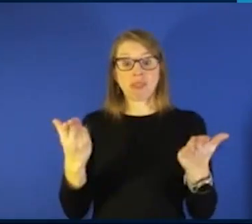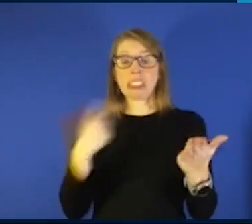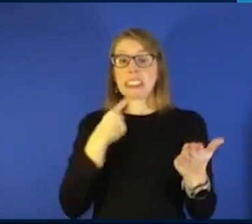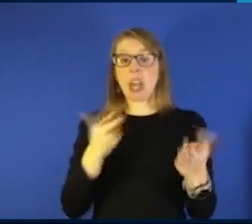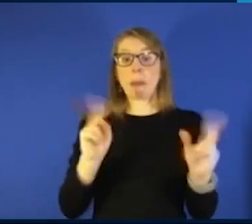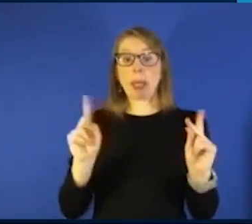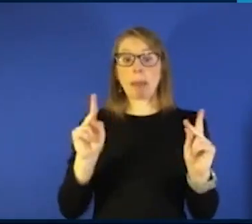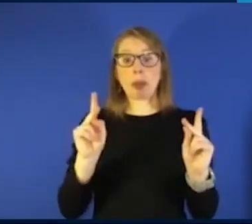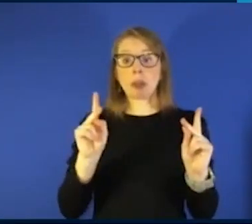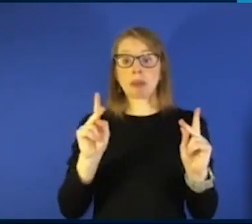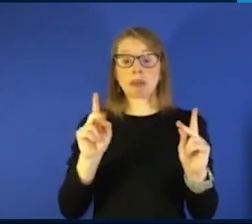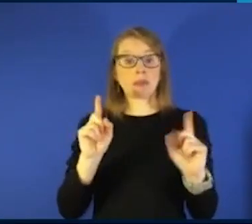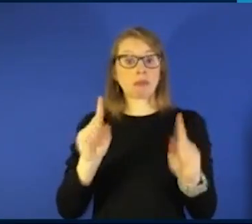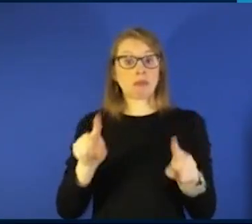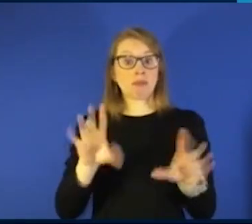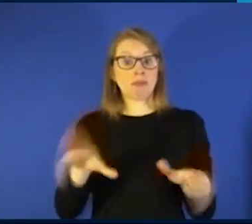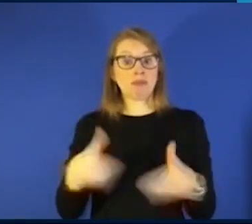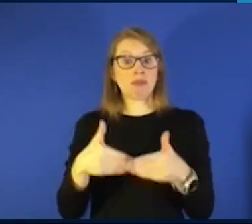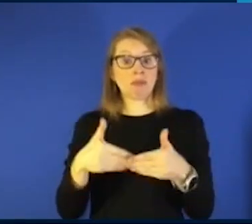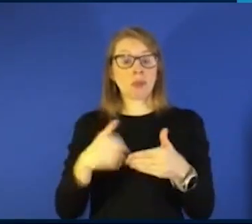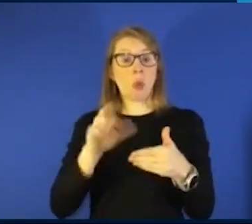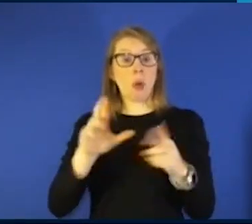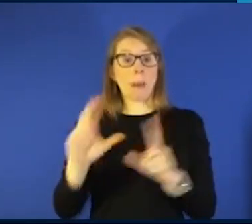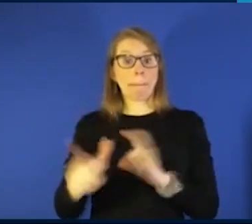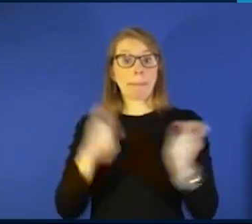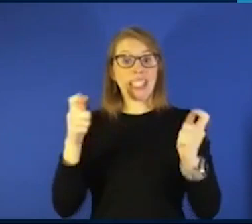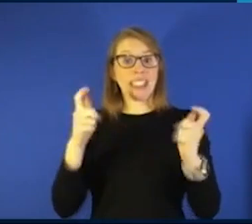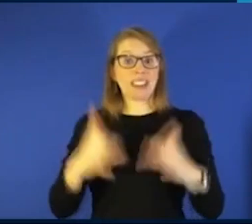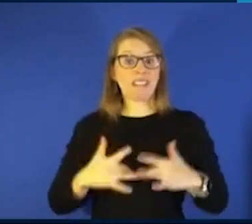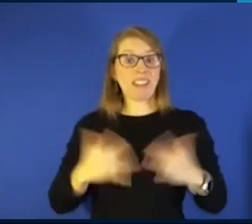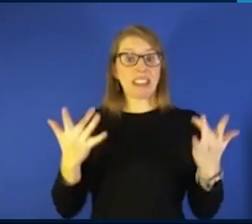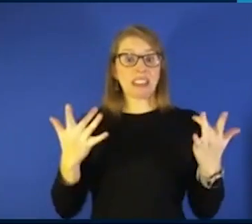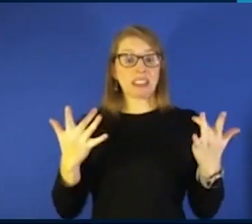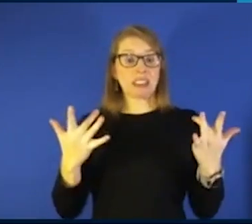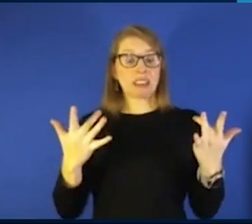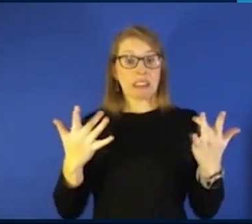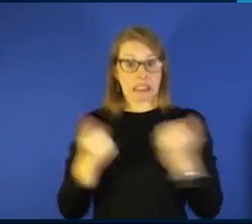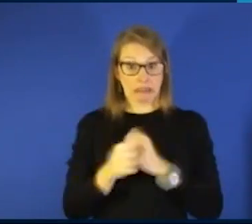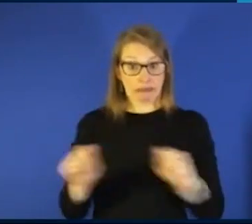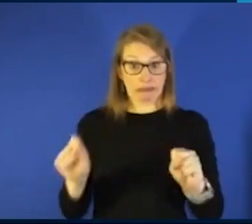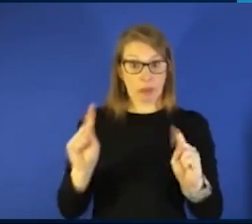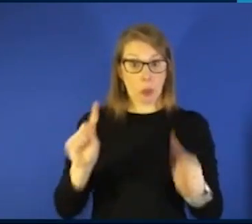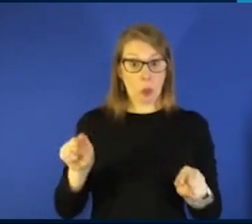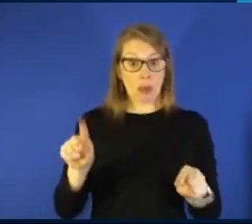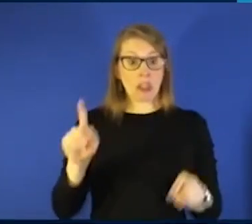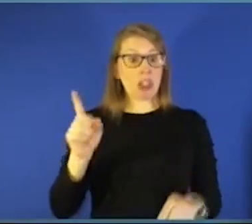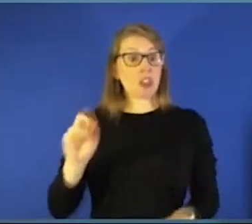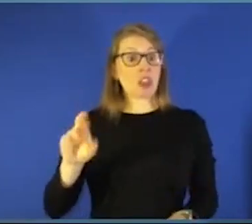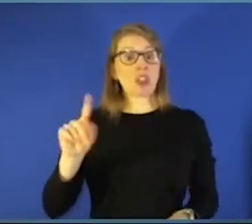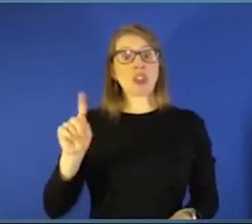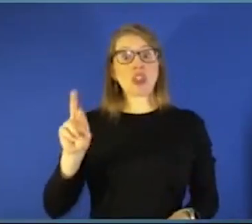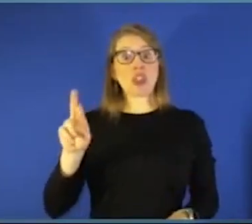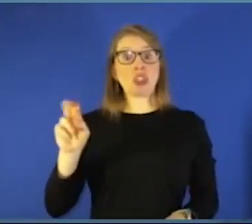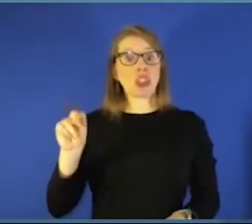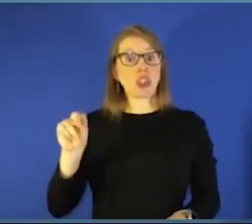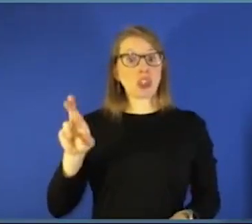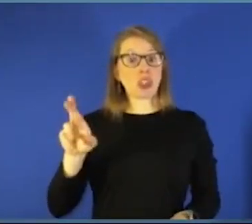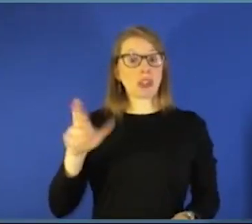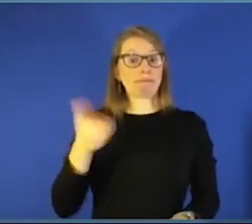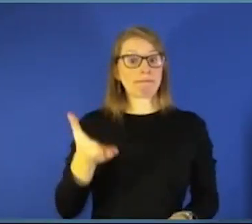going to a wedding or a big event? Dr. Turner, let's have you first.